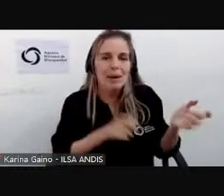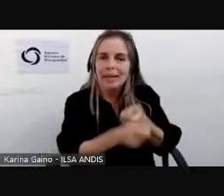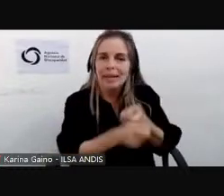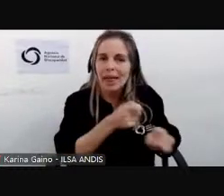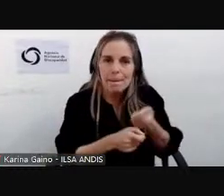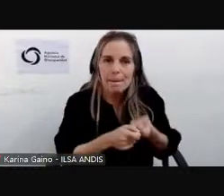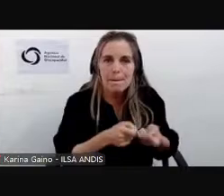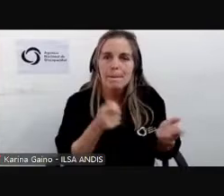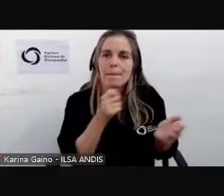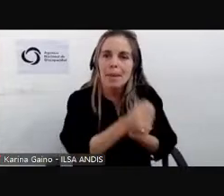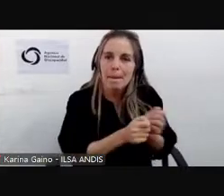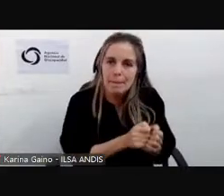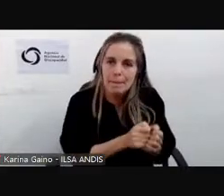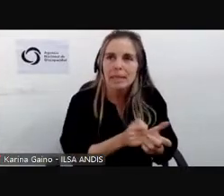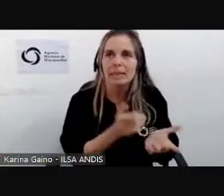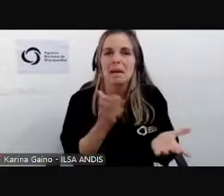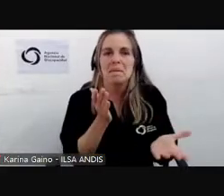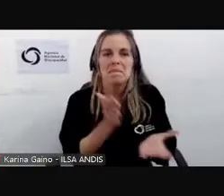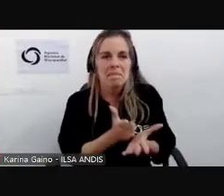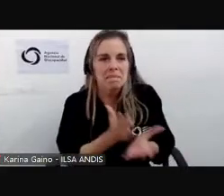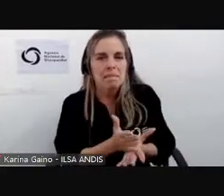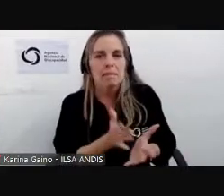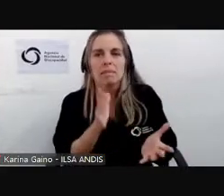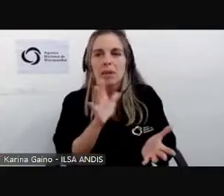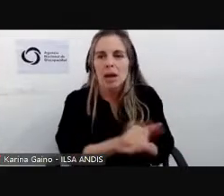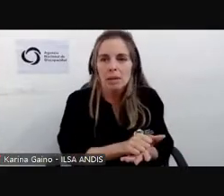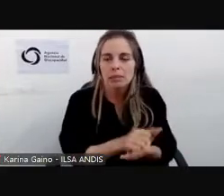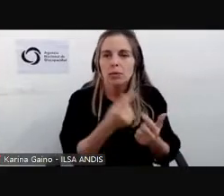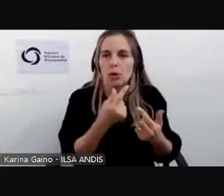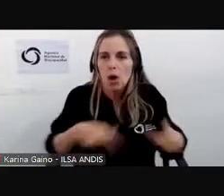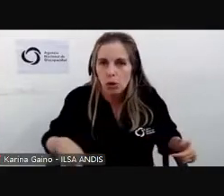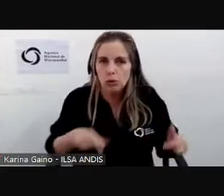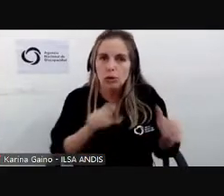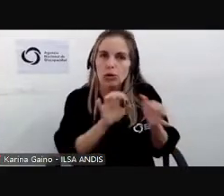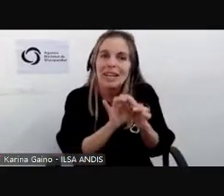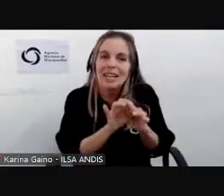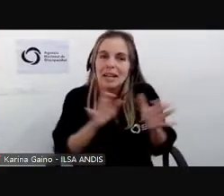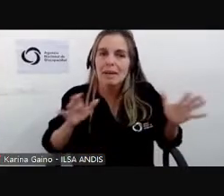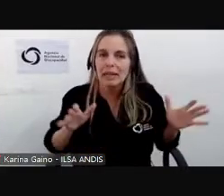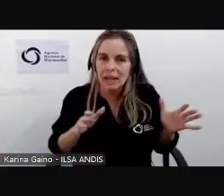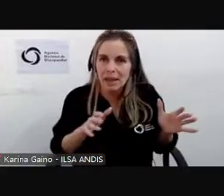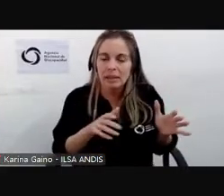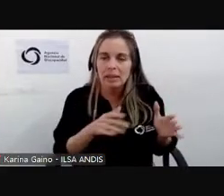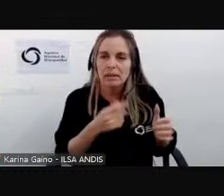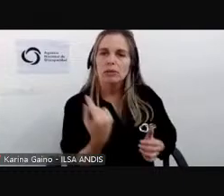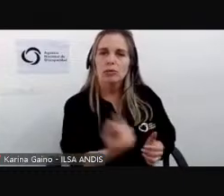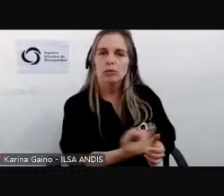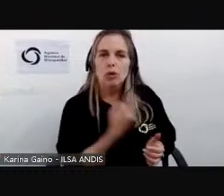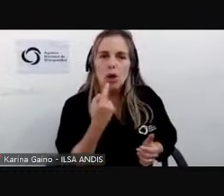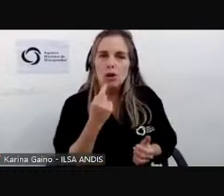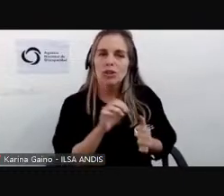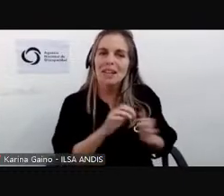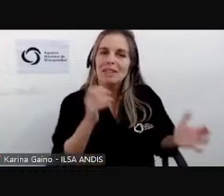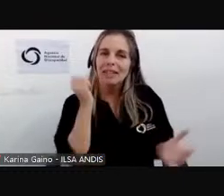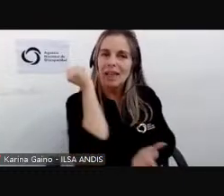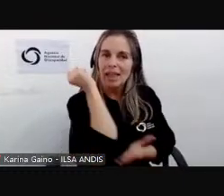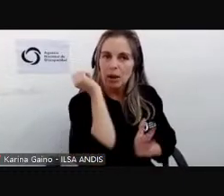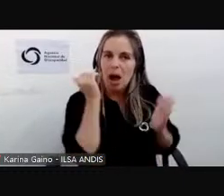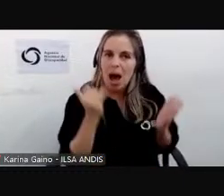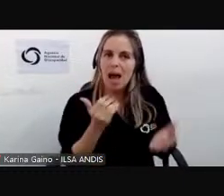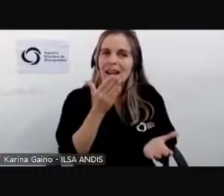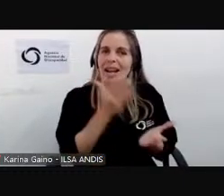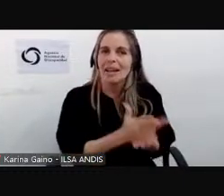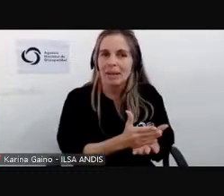private initiative, the freedom of companies, so the spirit of profit, all these